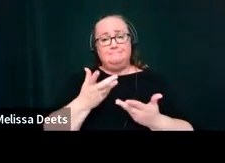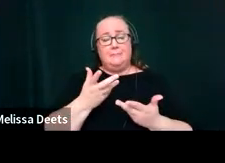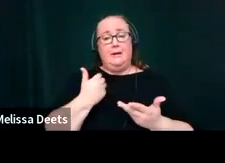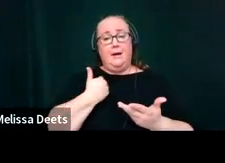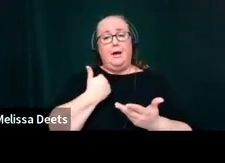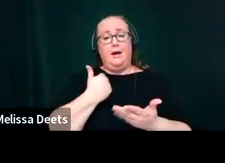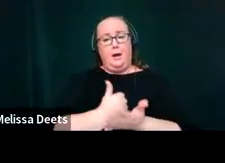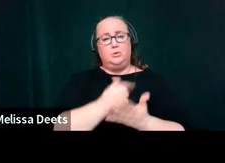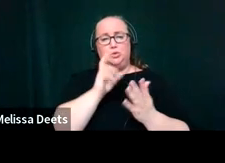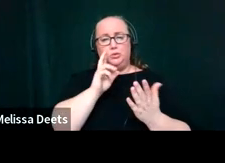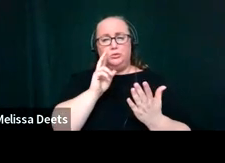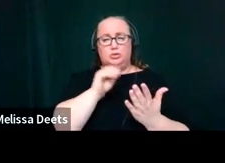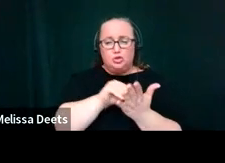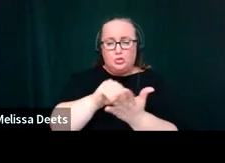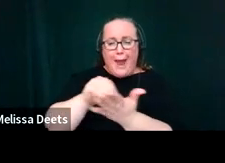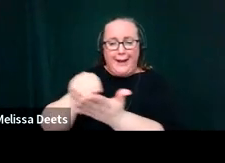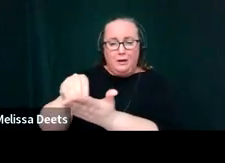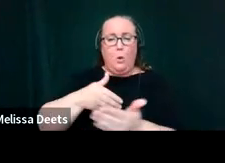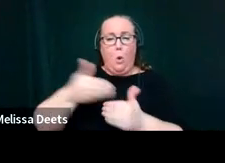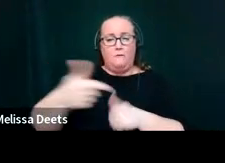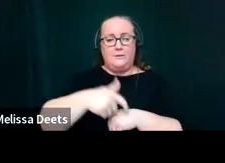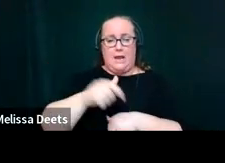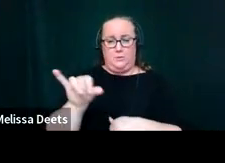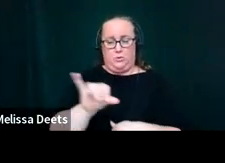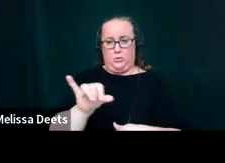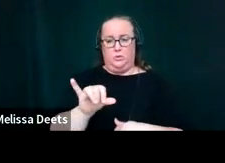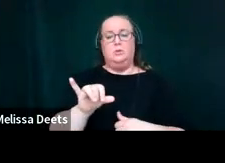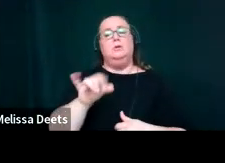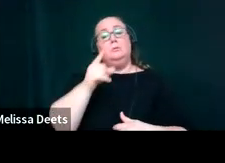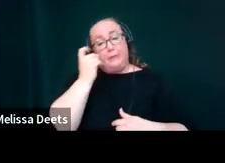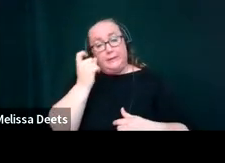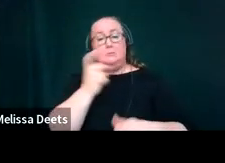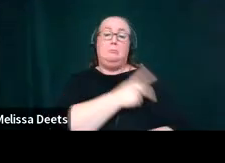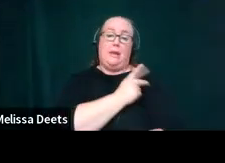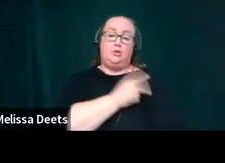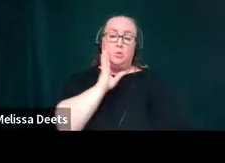track these defects over time as patients typically undergo serial